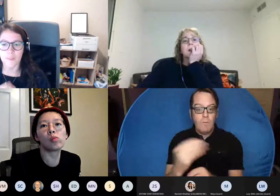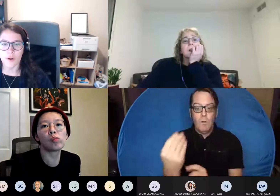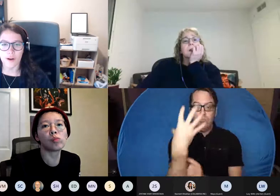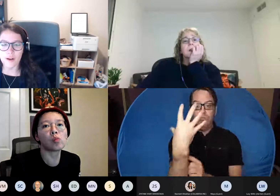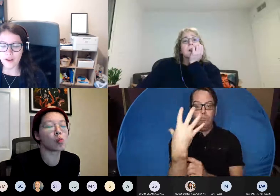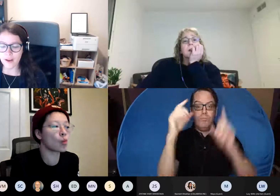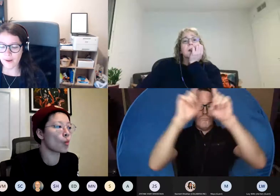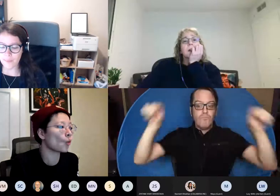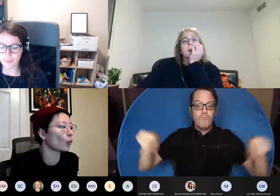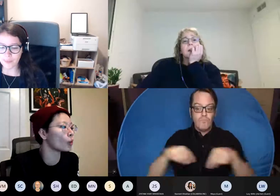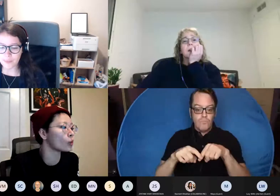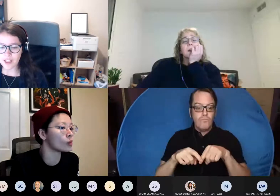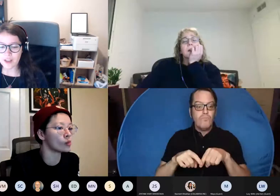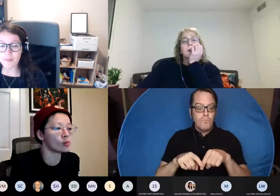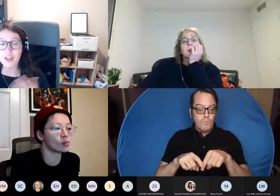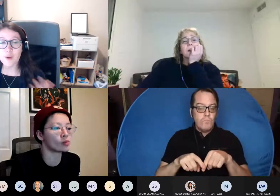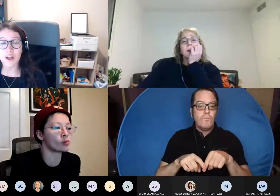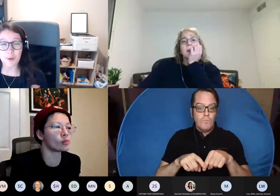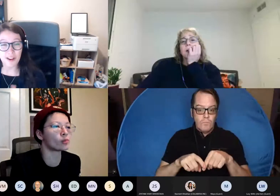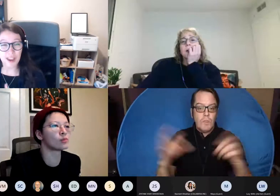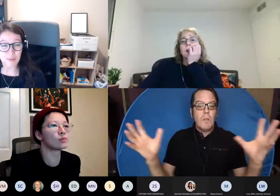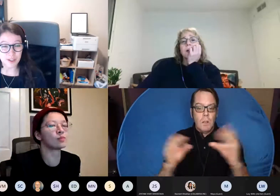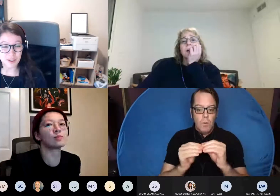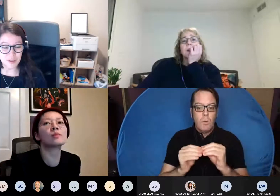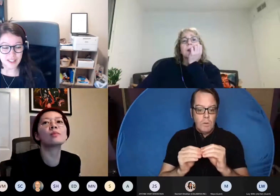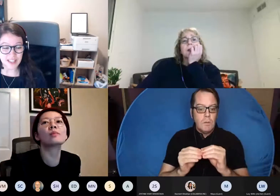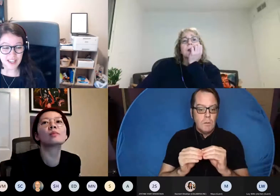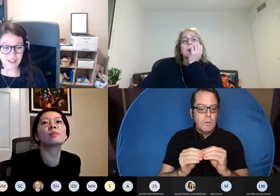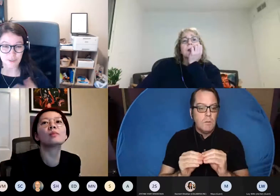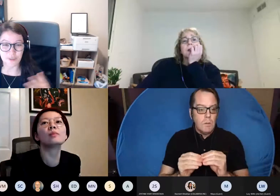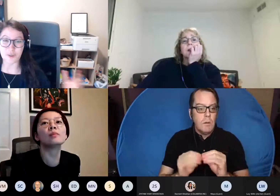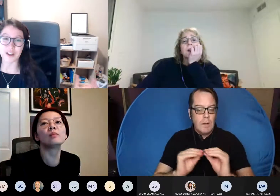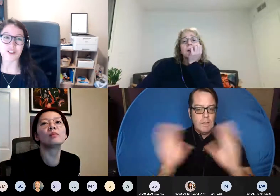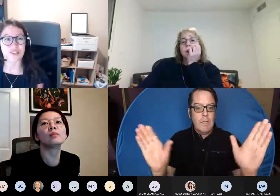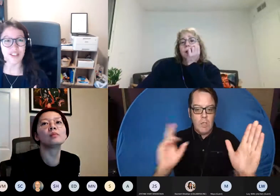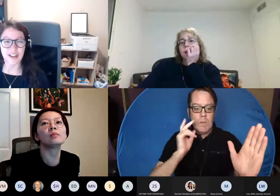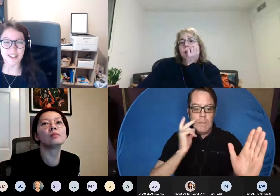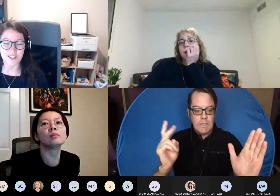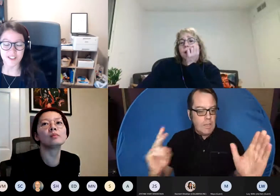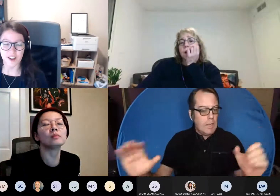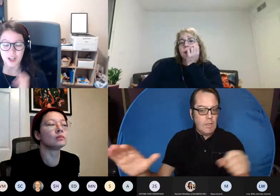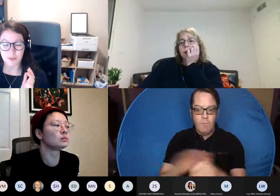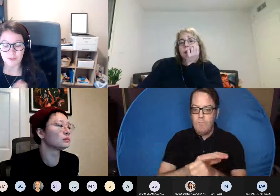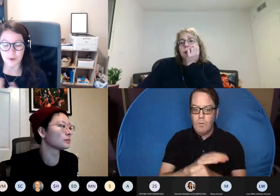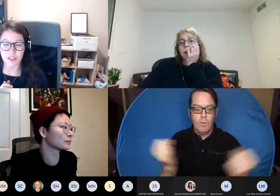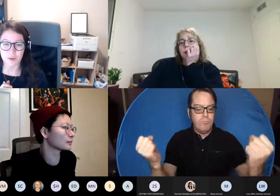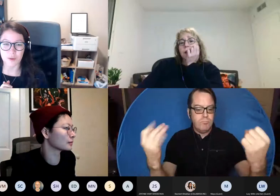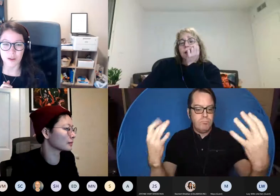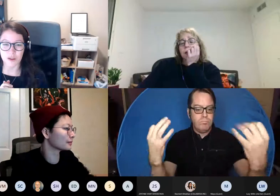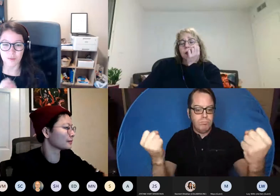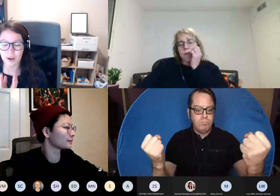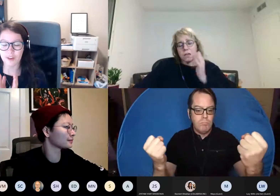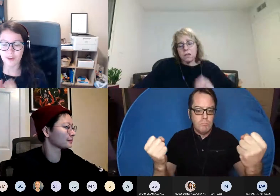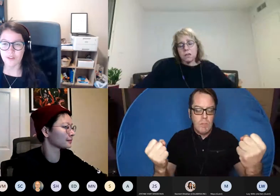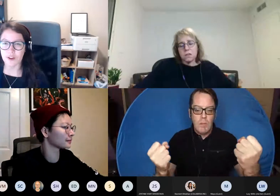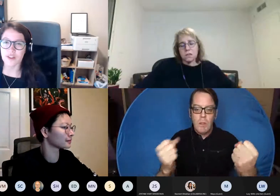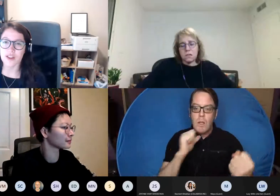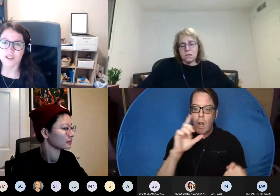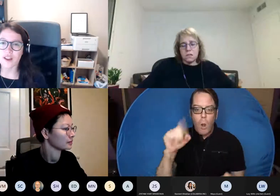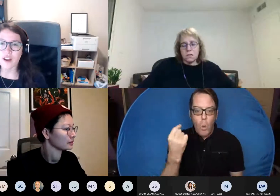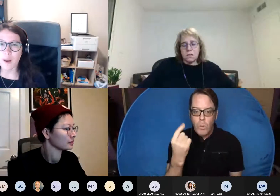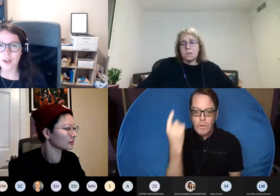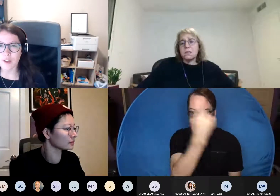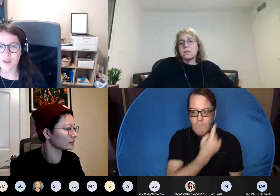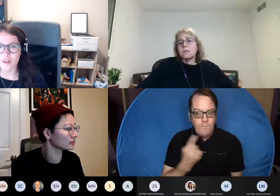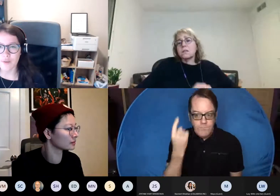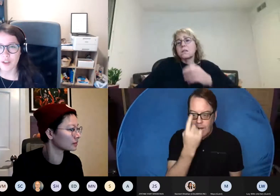to be a lot more make you a lot more able to see their full range of signing, since it's not going to be focused only on right in front of their